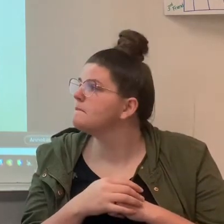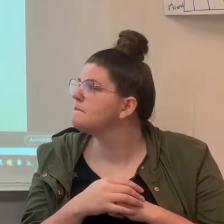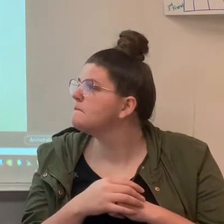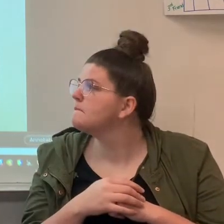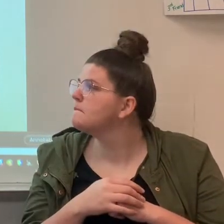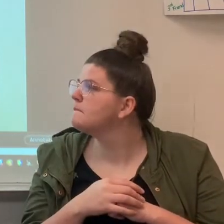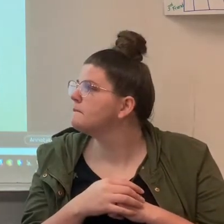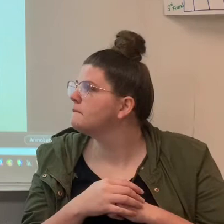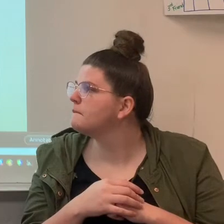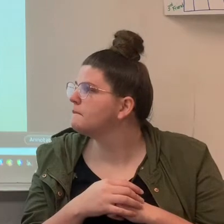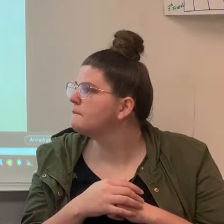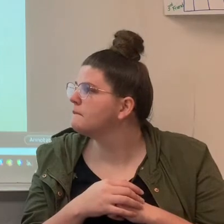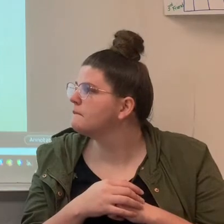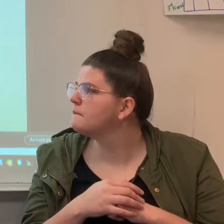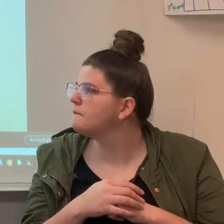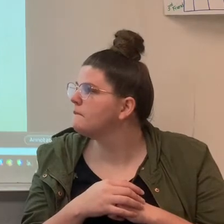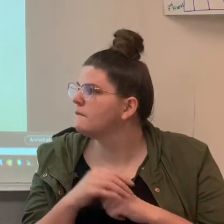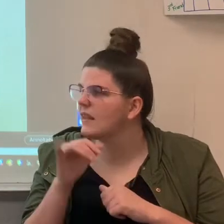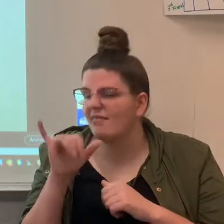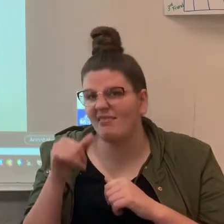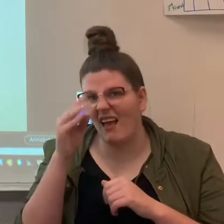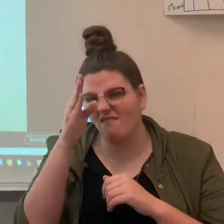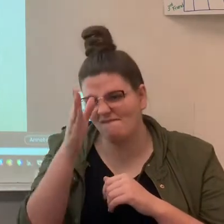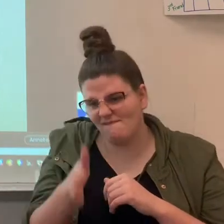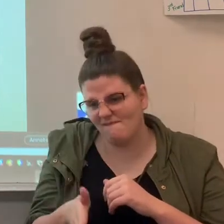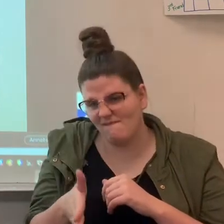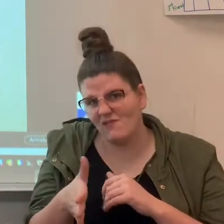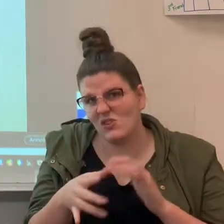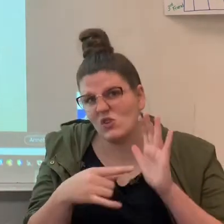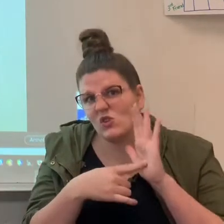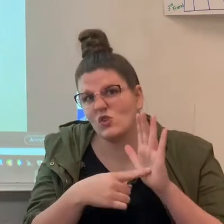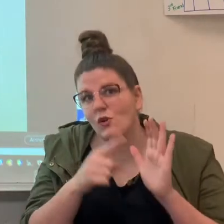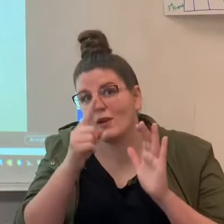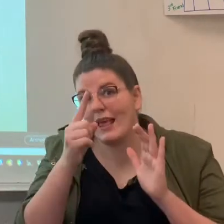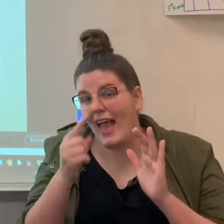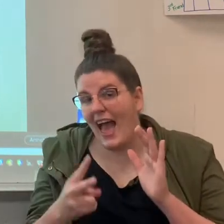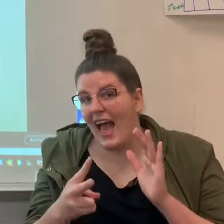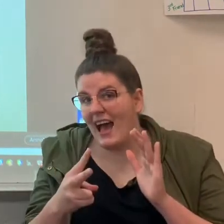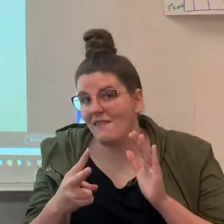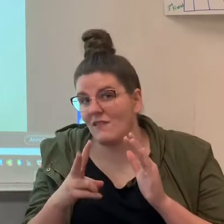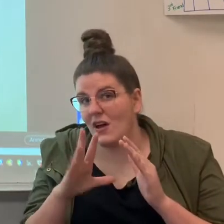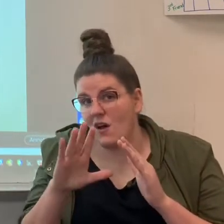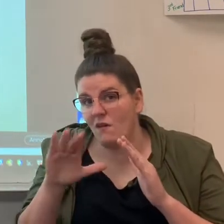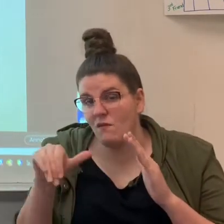This line right here is showing you 1/2 of the total,